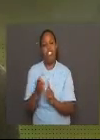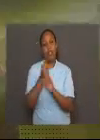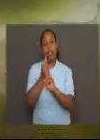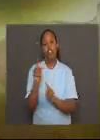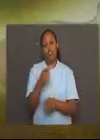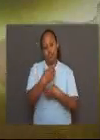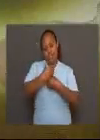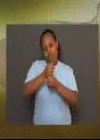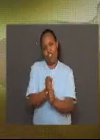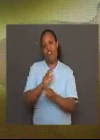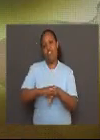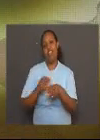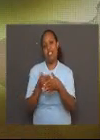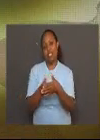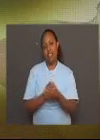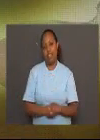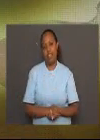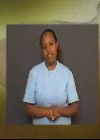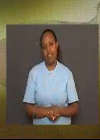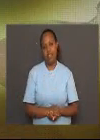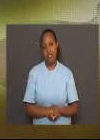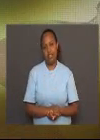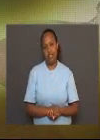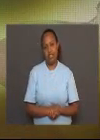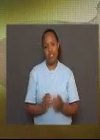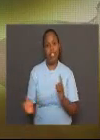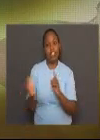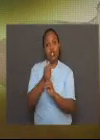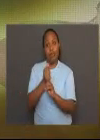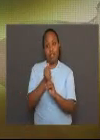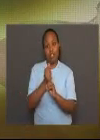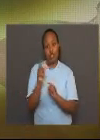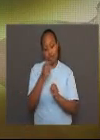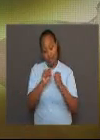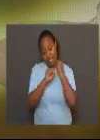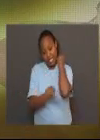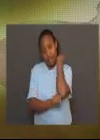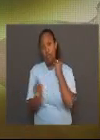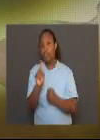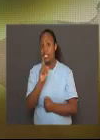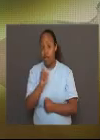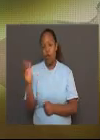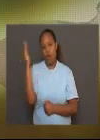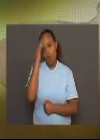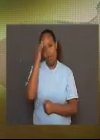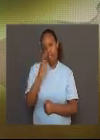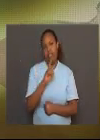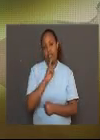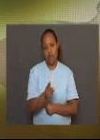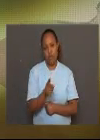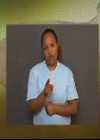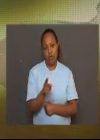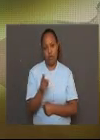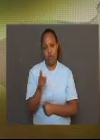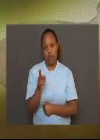conclusion. The basis of objective judgment is knowledge and the reason